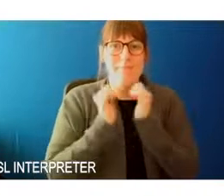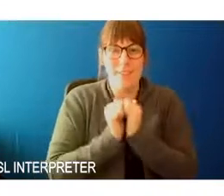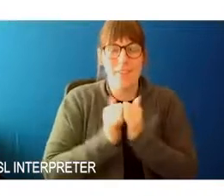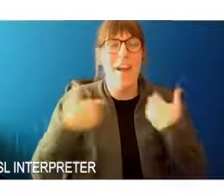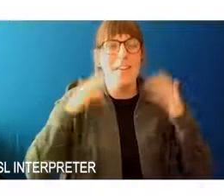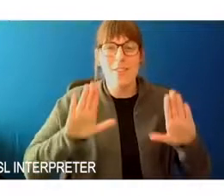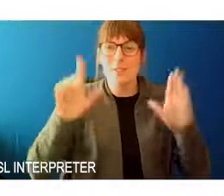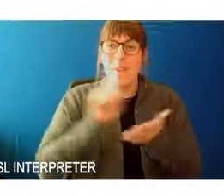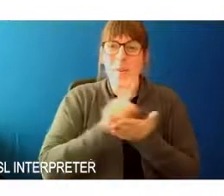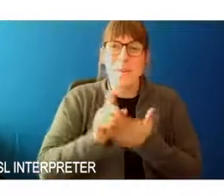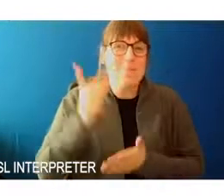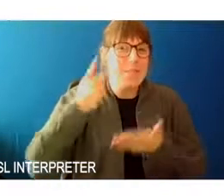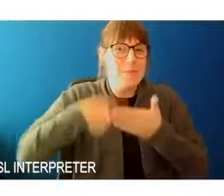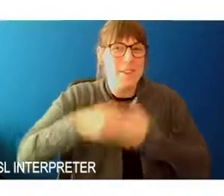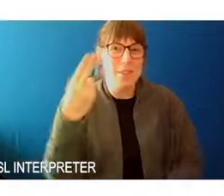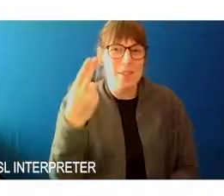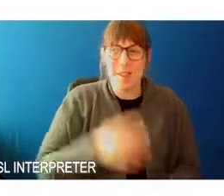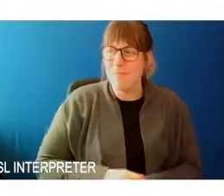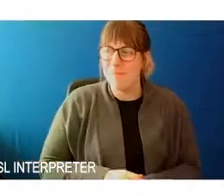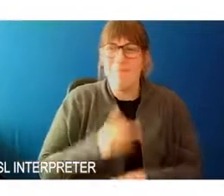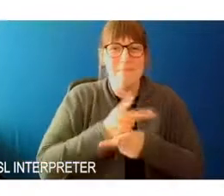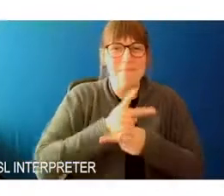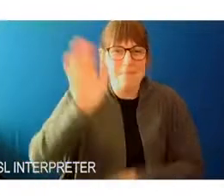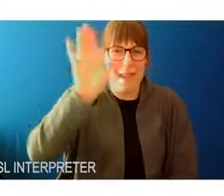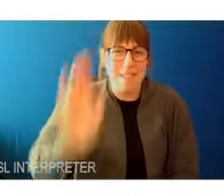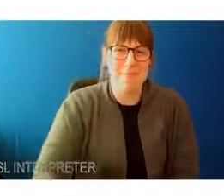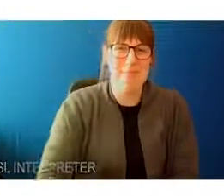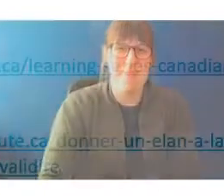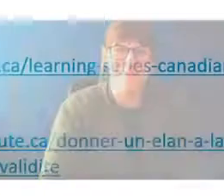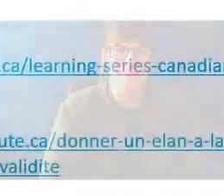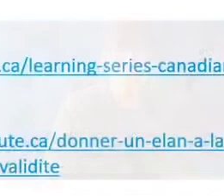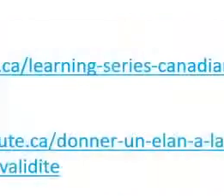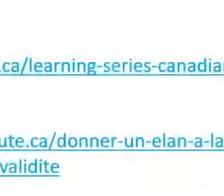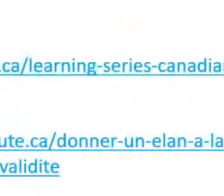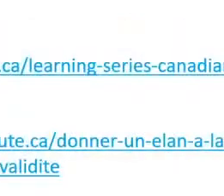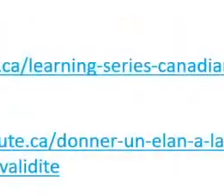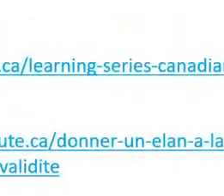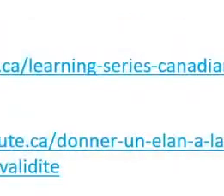creating this time together. And I wish you all a great week, and we'll see you back next Thursday.